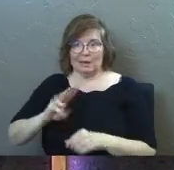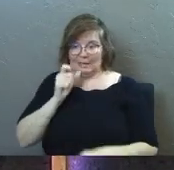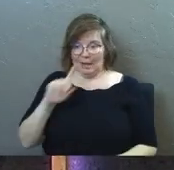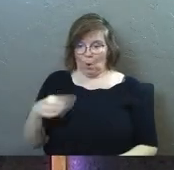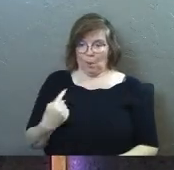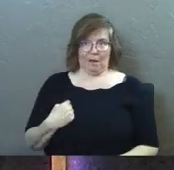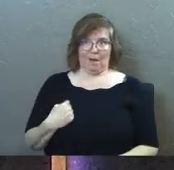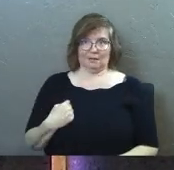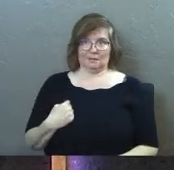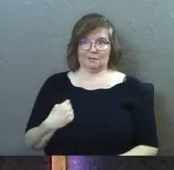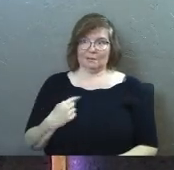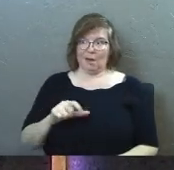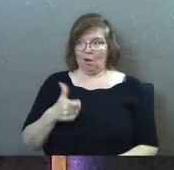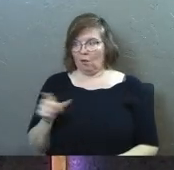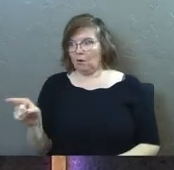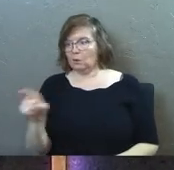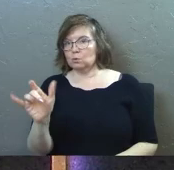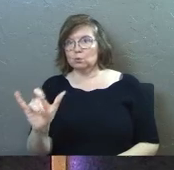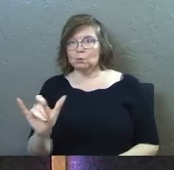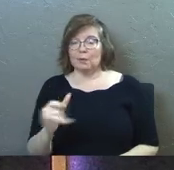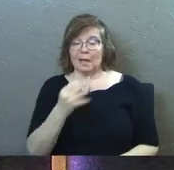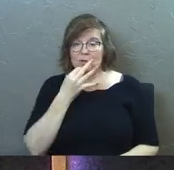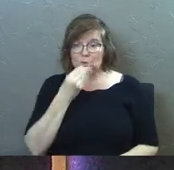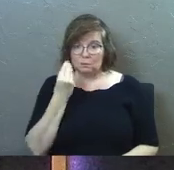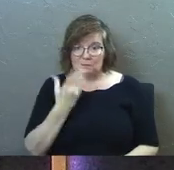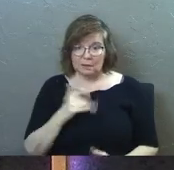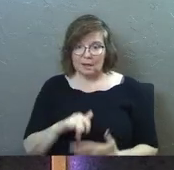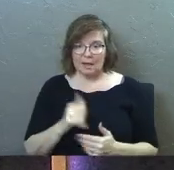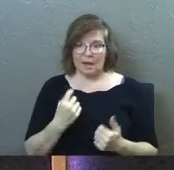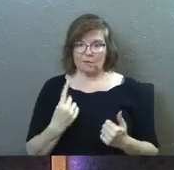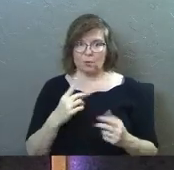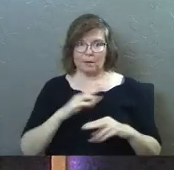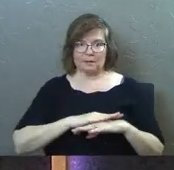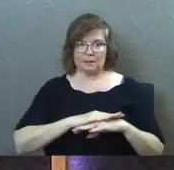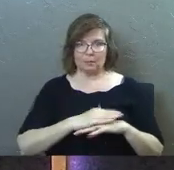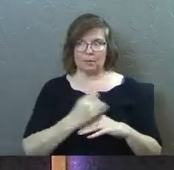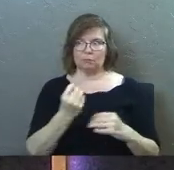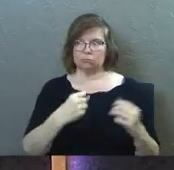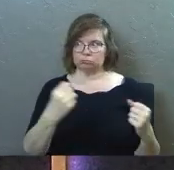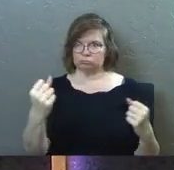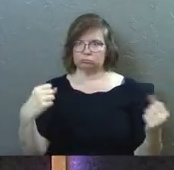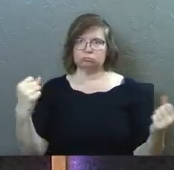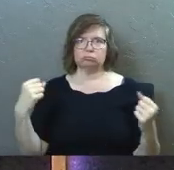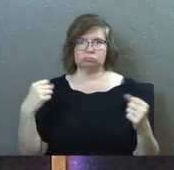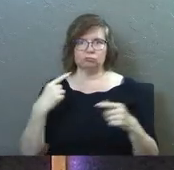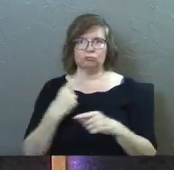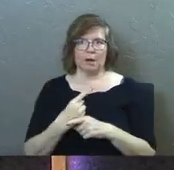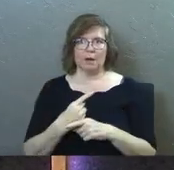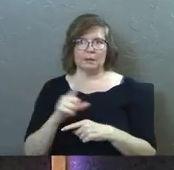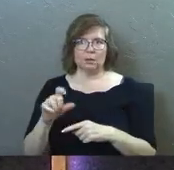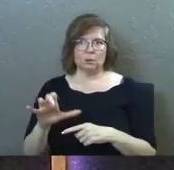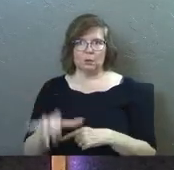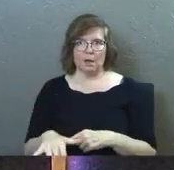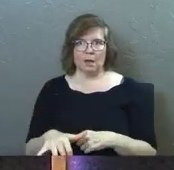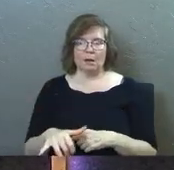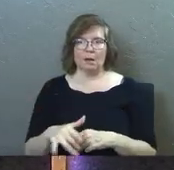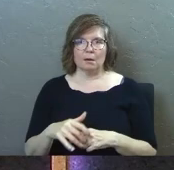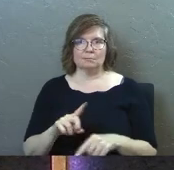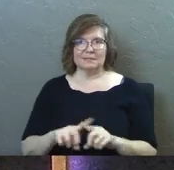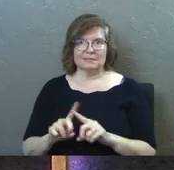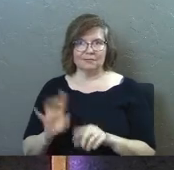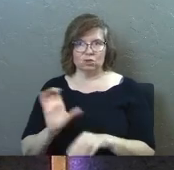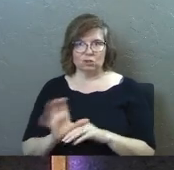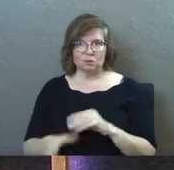just ours. And as soon as the words were said, everybody around the table shaking their heads, yes, that's the right thing. That's the right